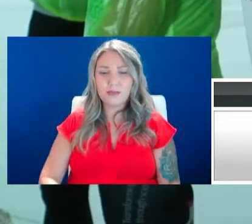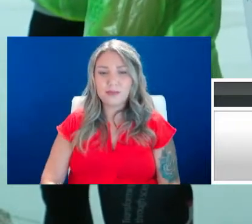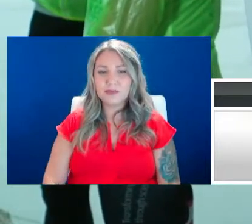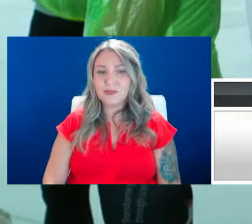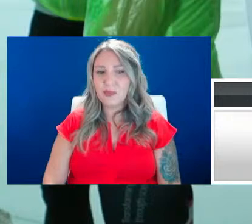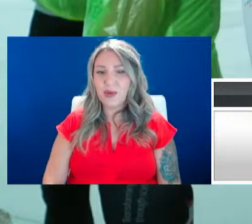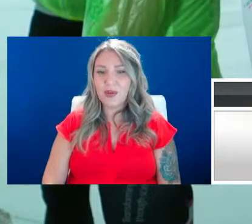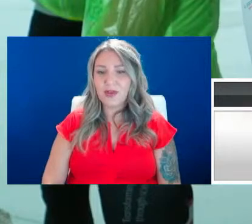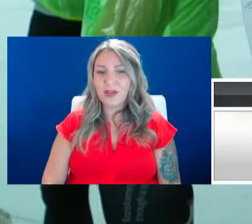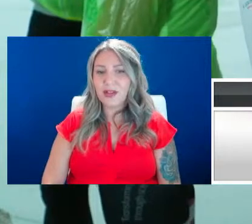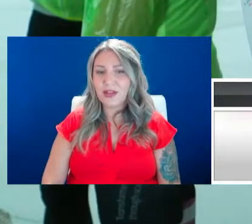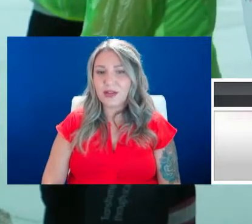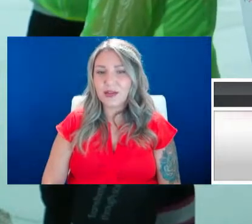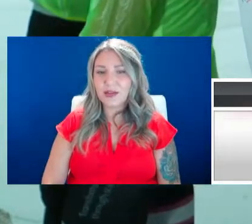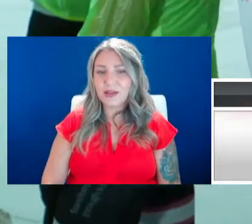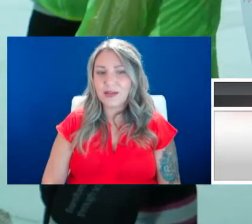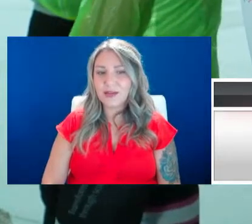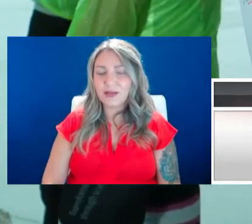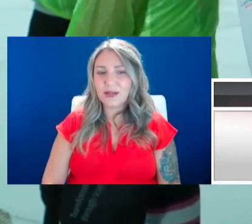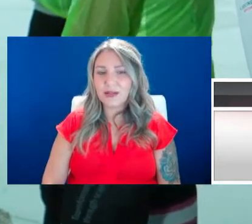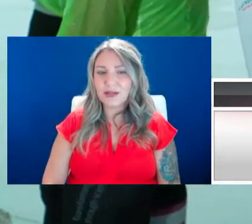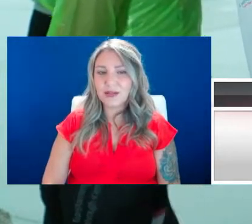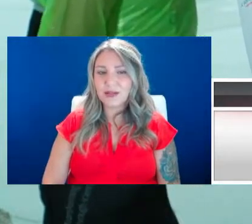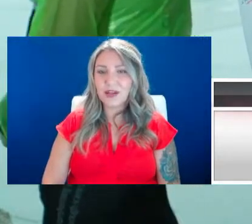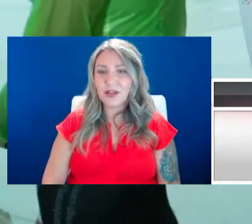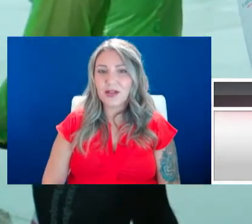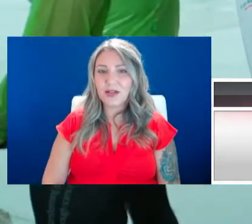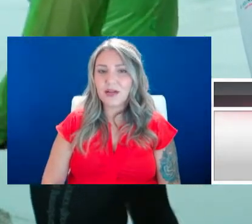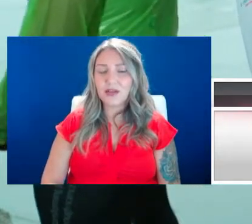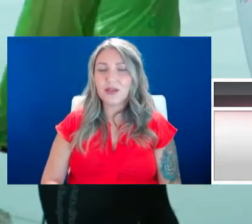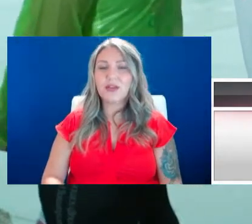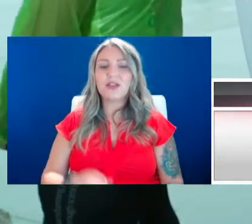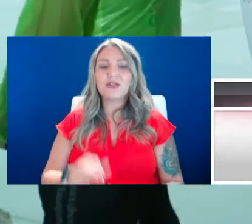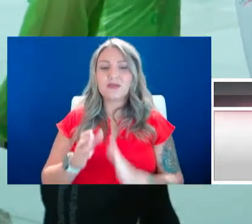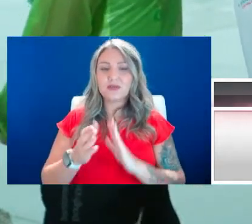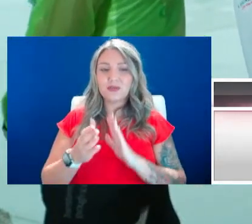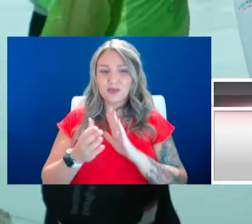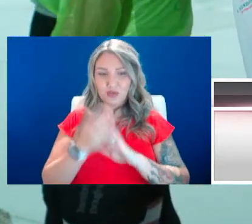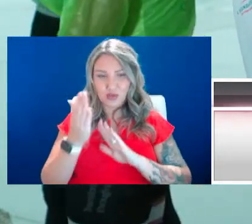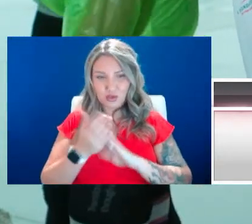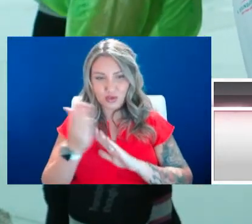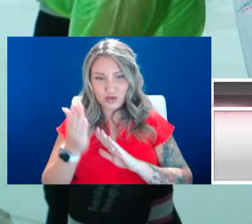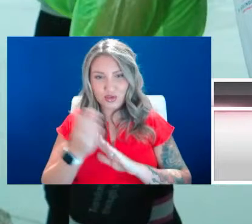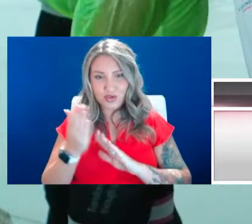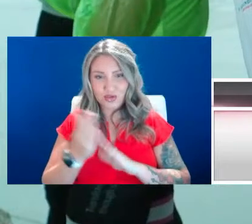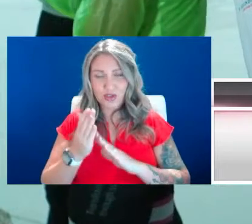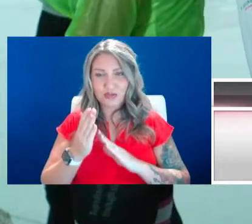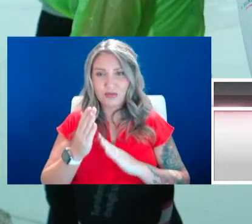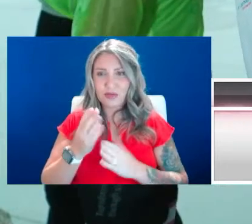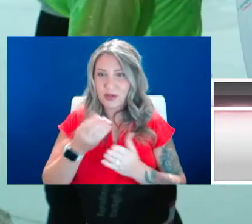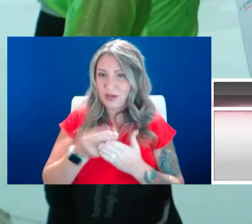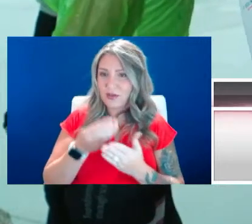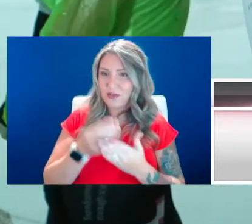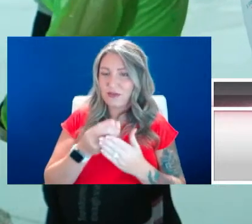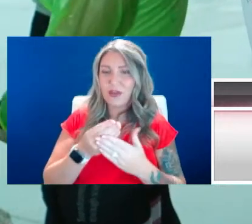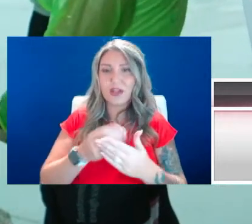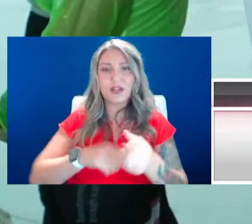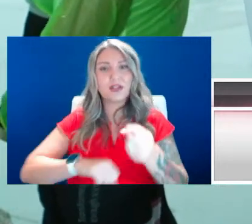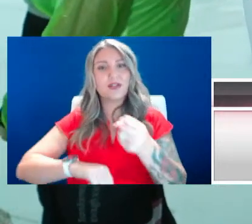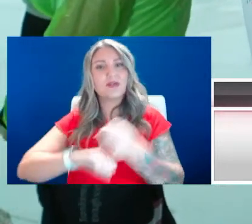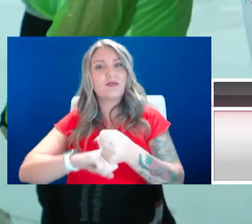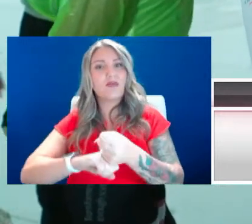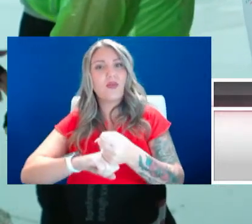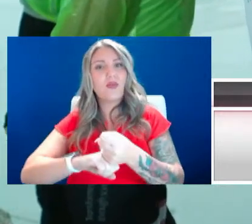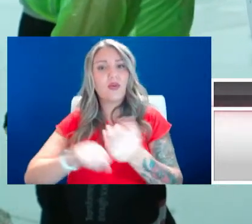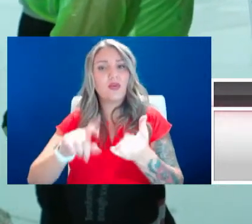And really, at the end of the day, if we can generate funds to support cancer research and elevate cancer treatment,